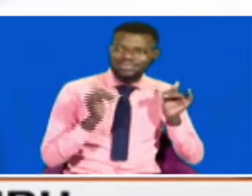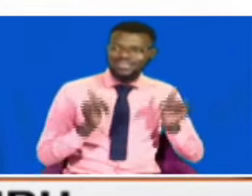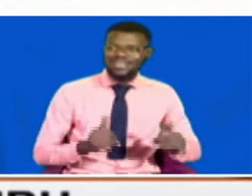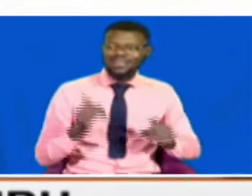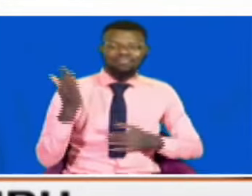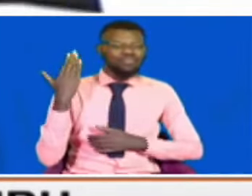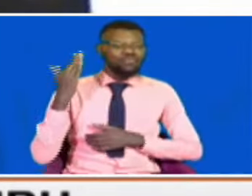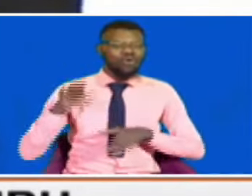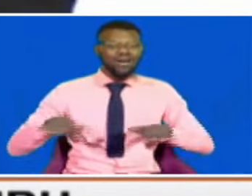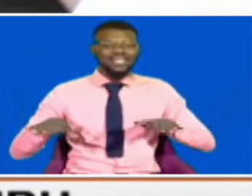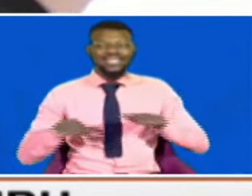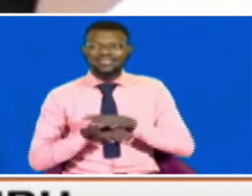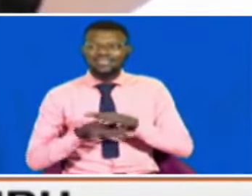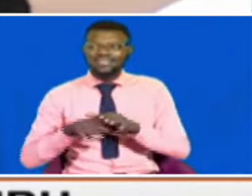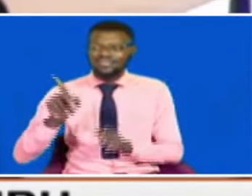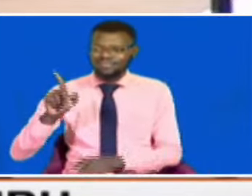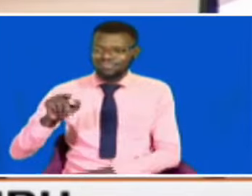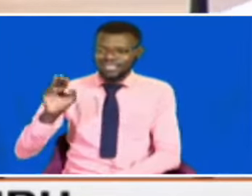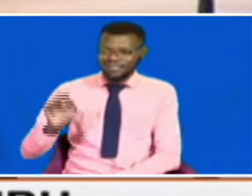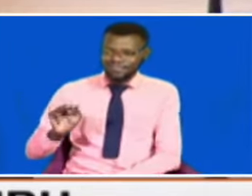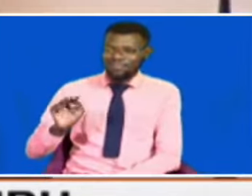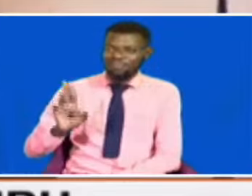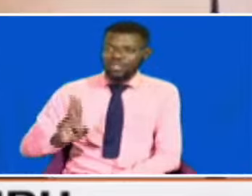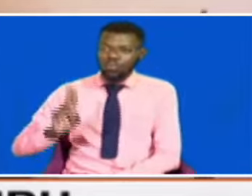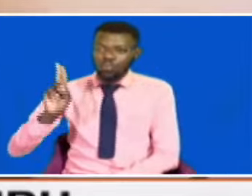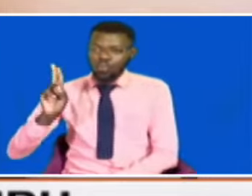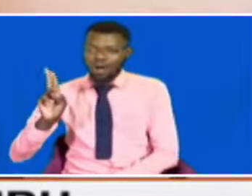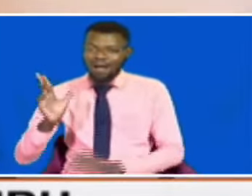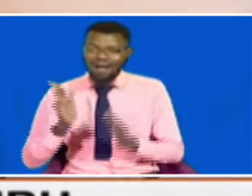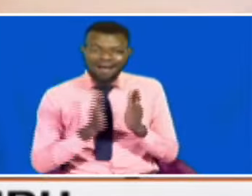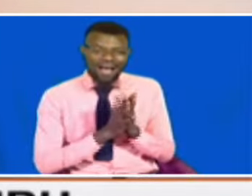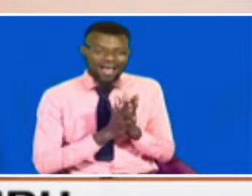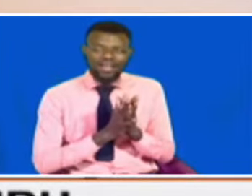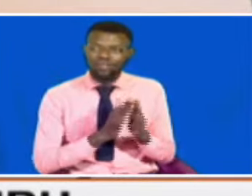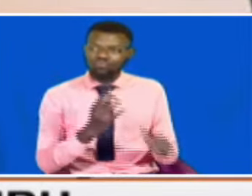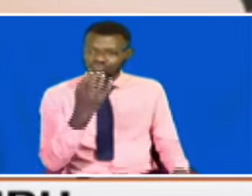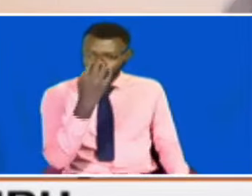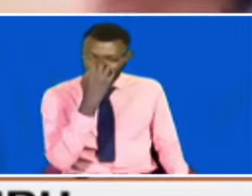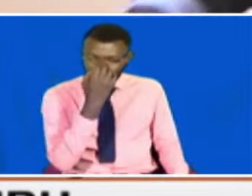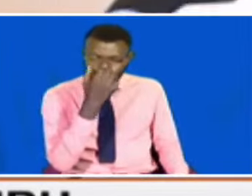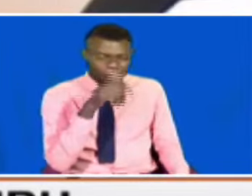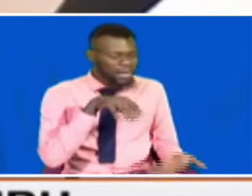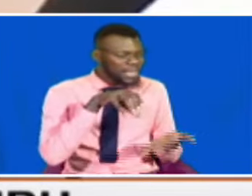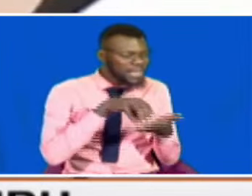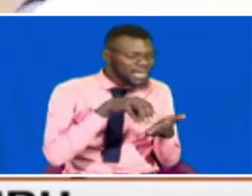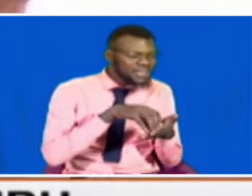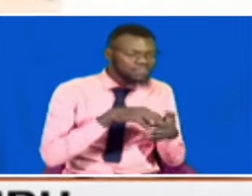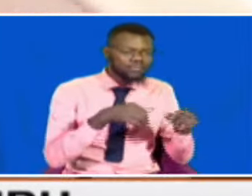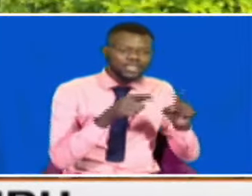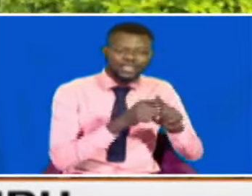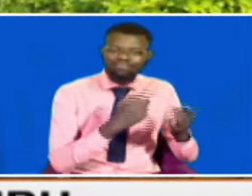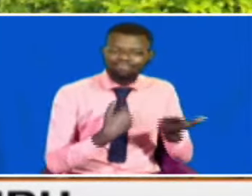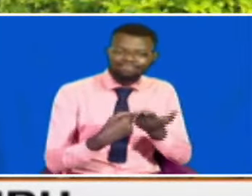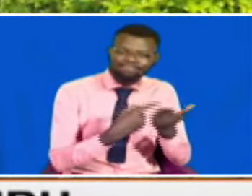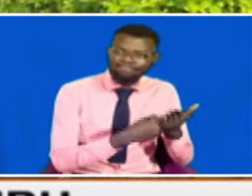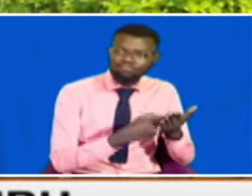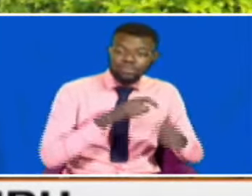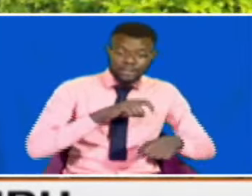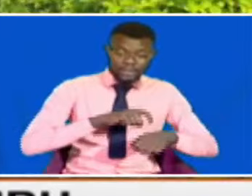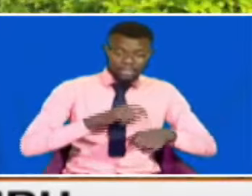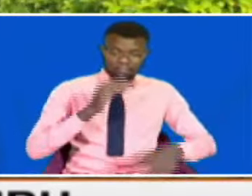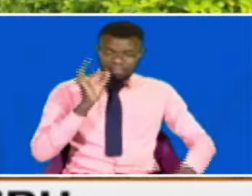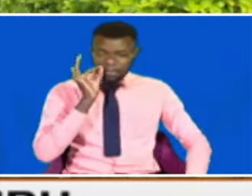Prime Minister Uhuru Kenyatta and the current President William Ruto, as well as discussion about Kibaki's succession. In